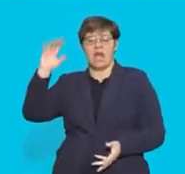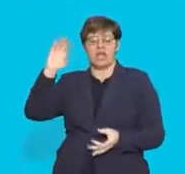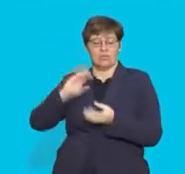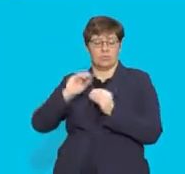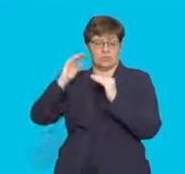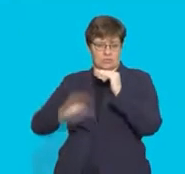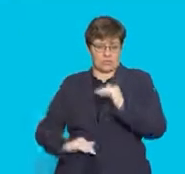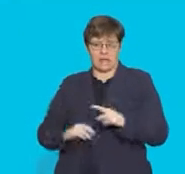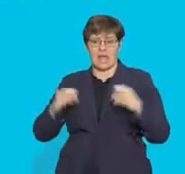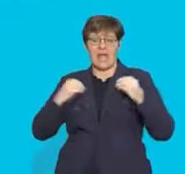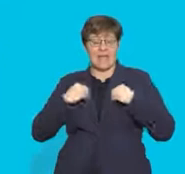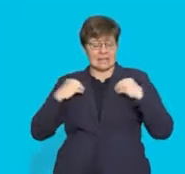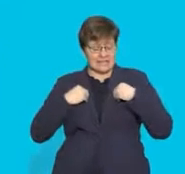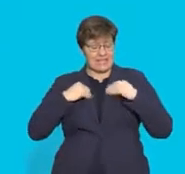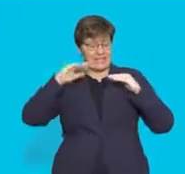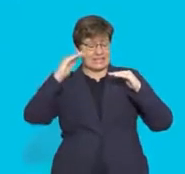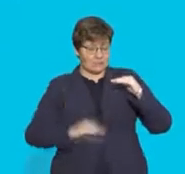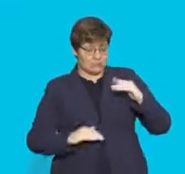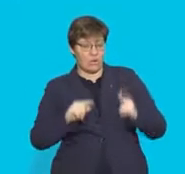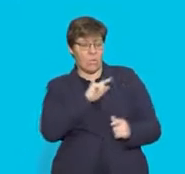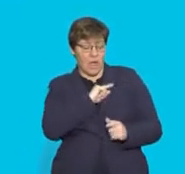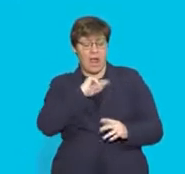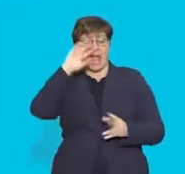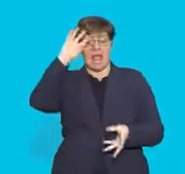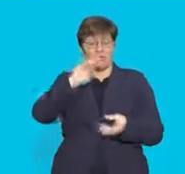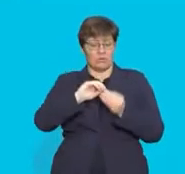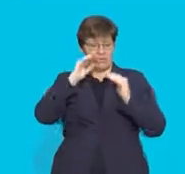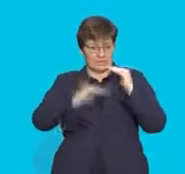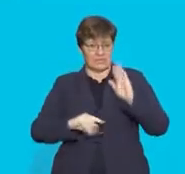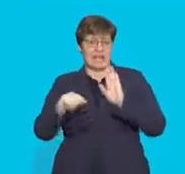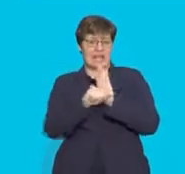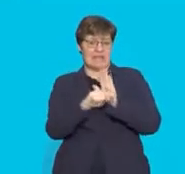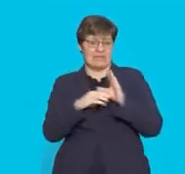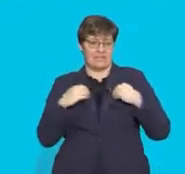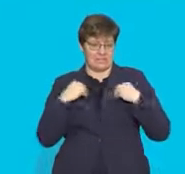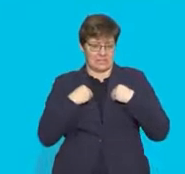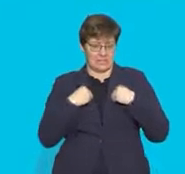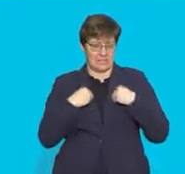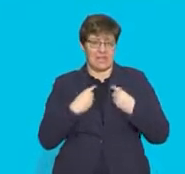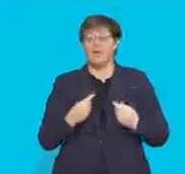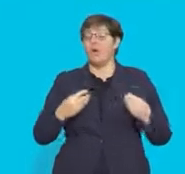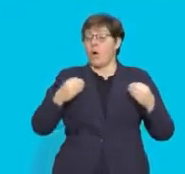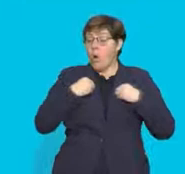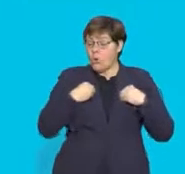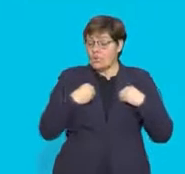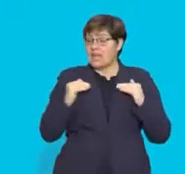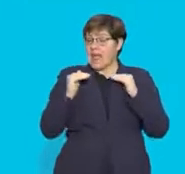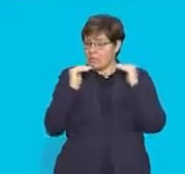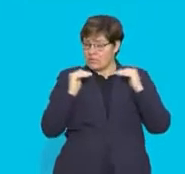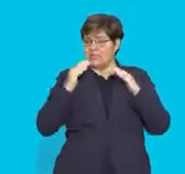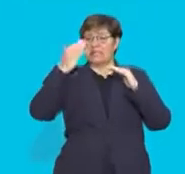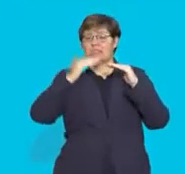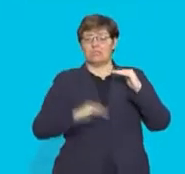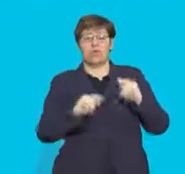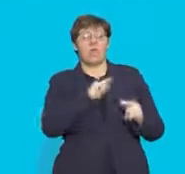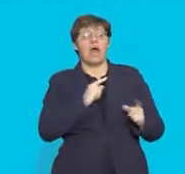decreasing because accumulated depreciation is a negative asset, and your owner's equity is decreasing because your